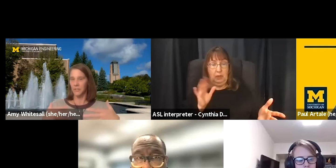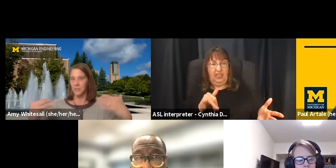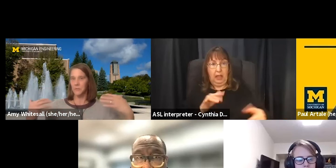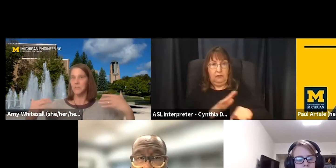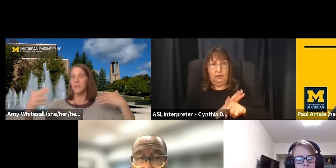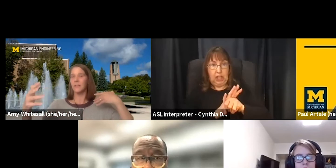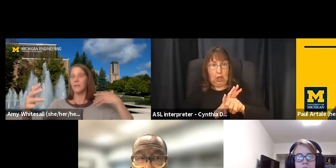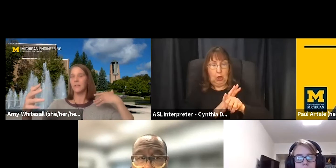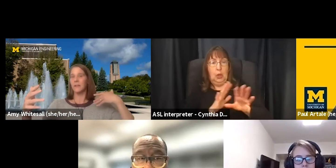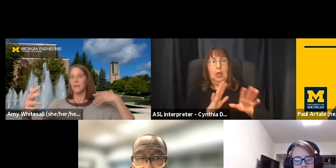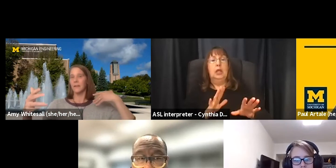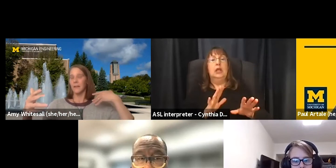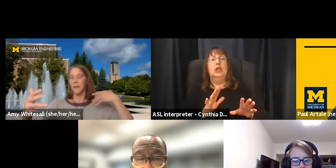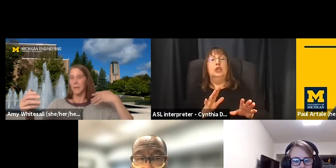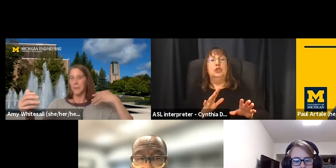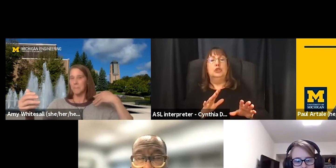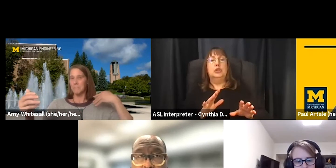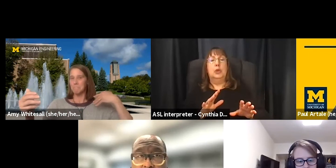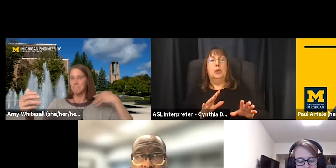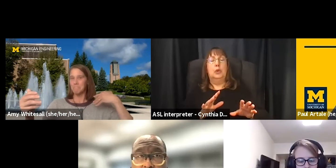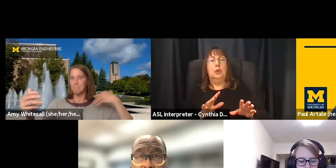technical issues,